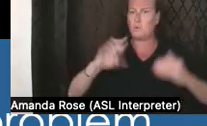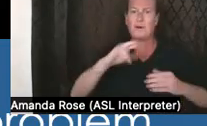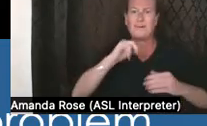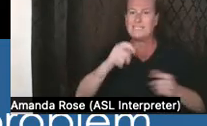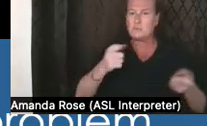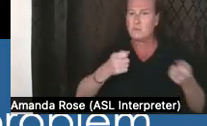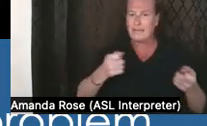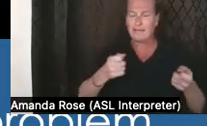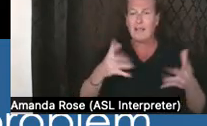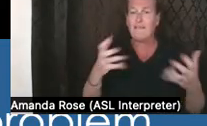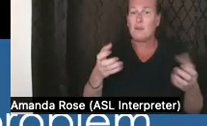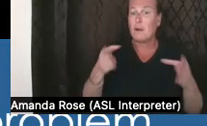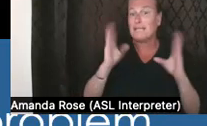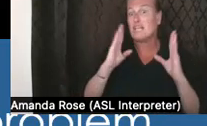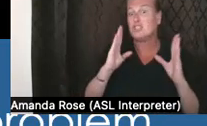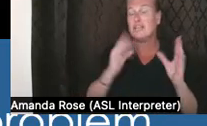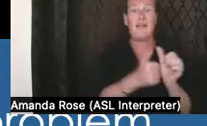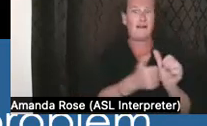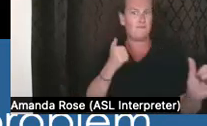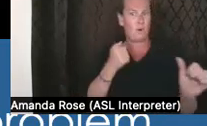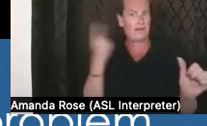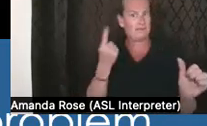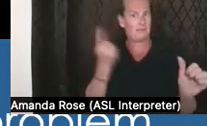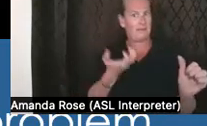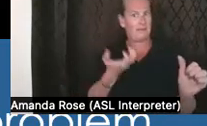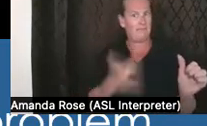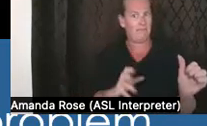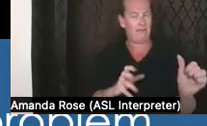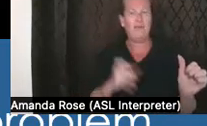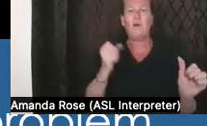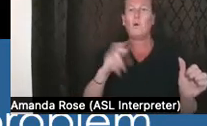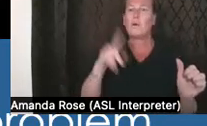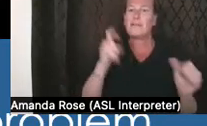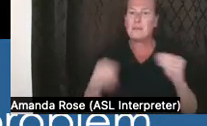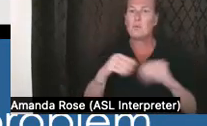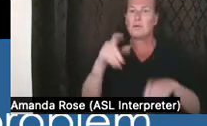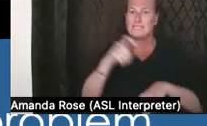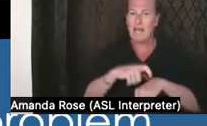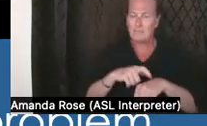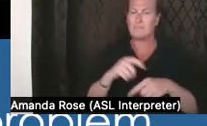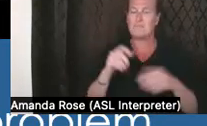attention, they're trying to avoid something unpleasant, or they need more time for training.